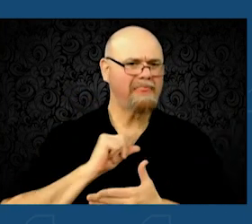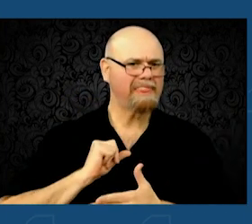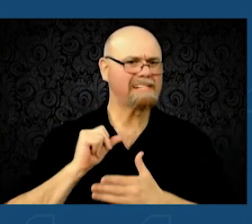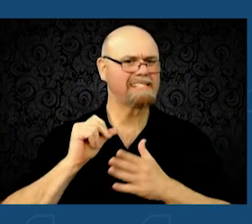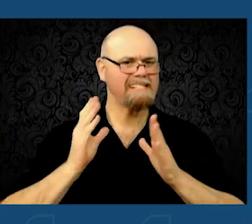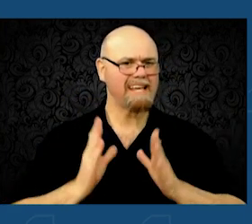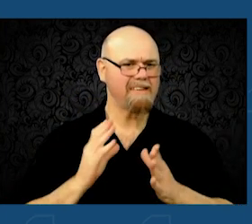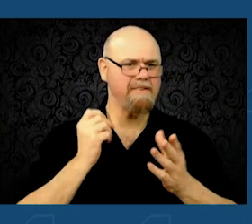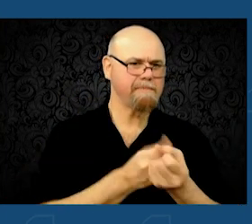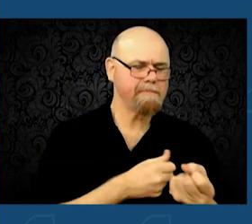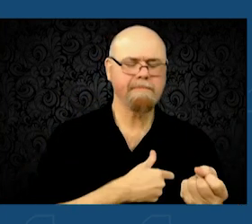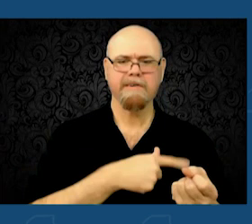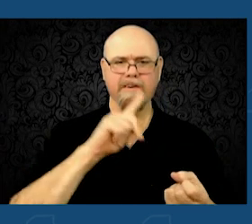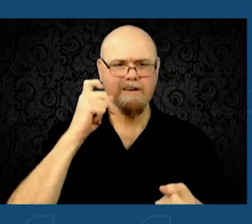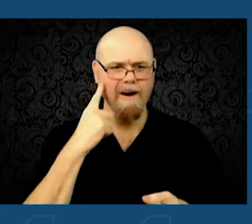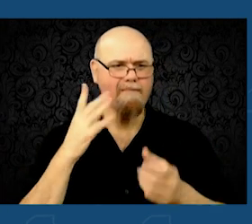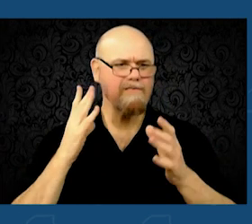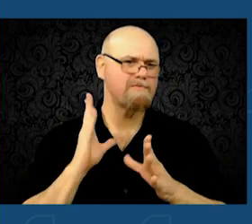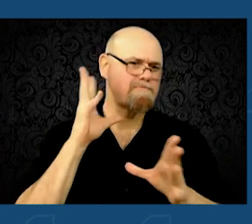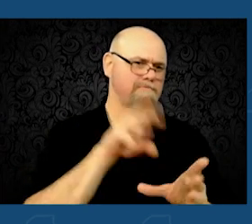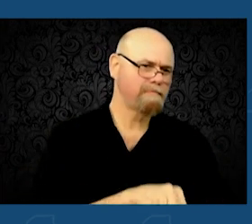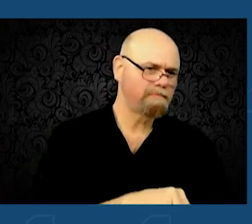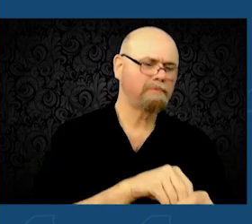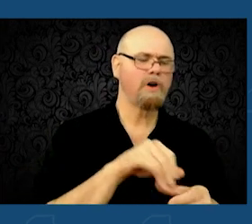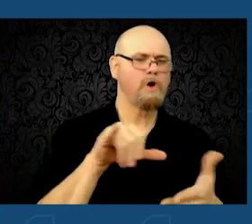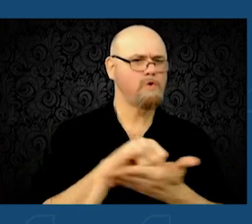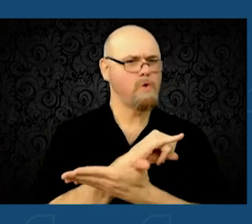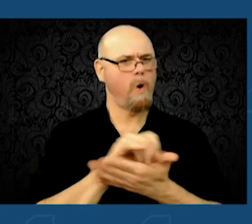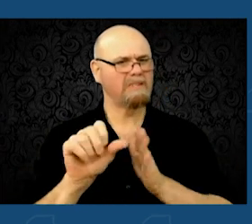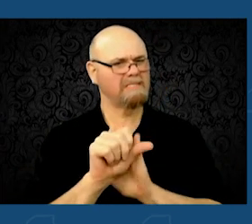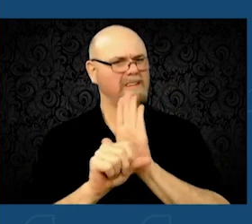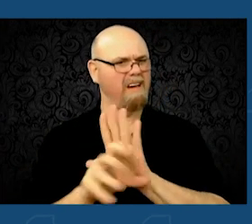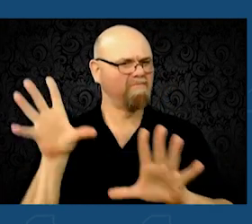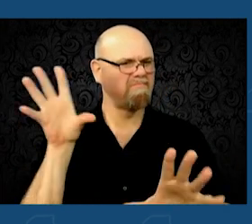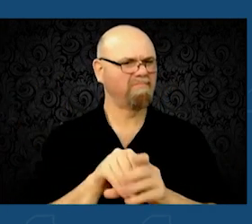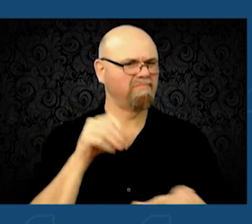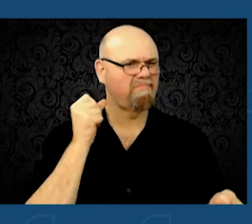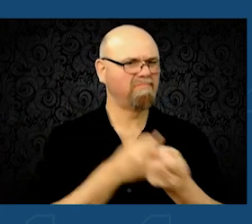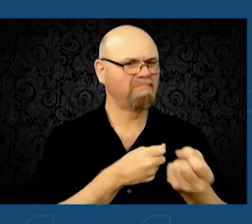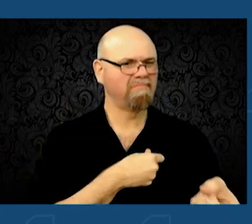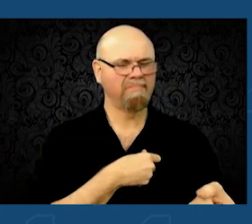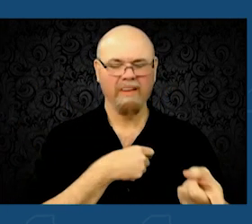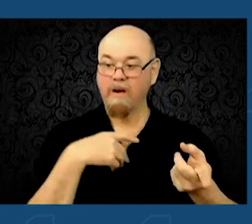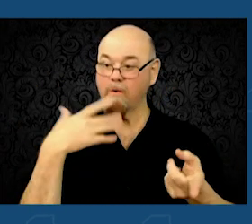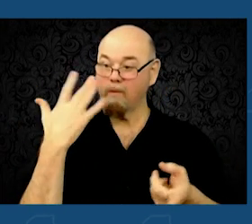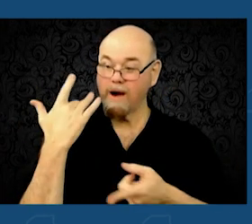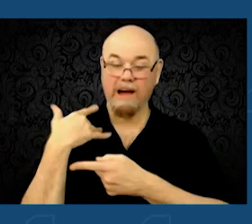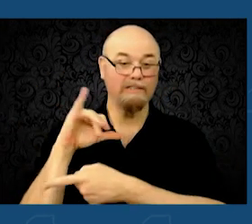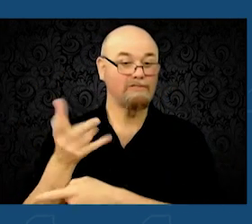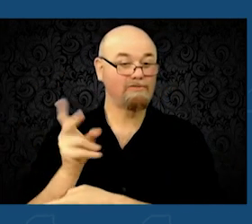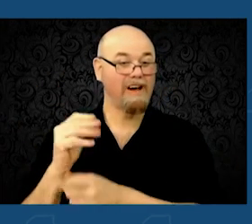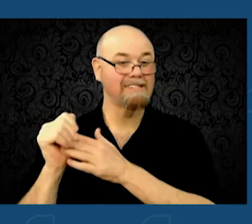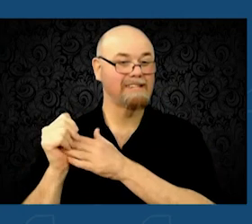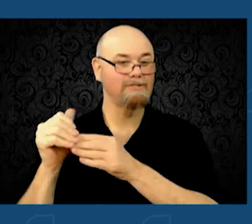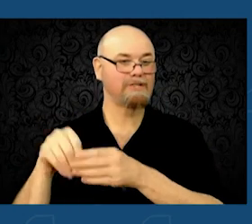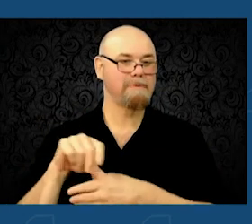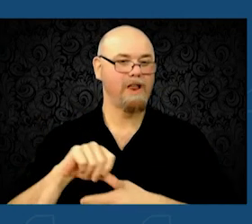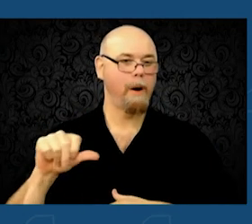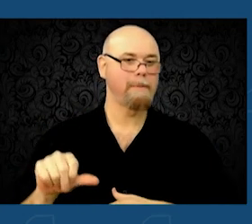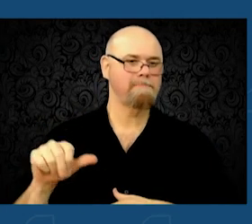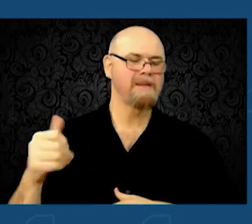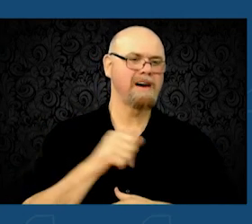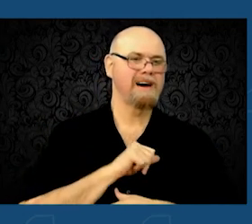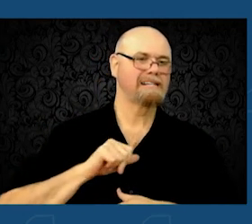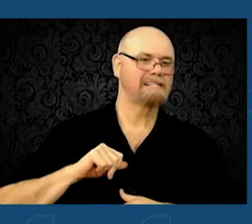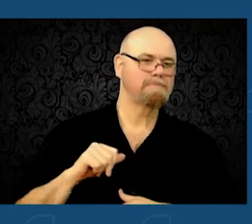on board, the whole New York State got on board because of John's leadership in Albany. So it's my pleasure to bring up Assemblymember John